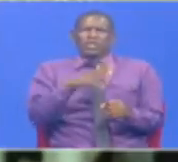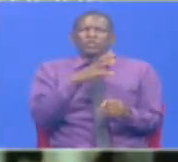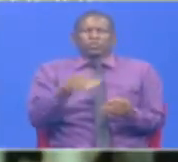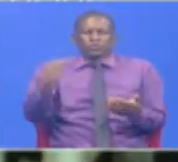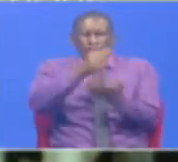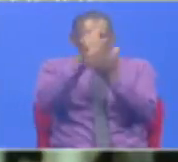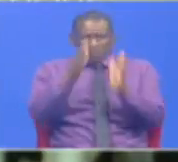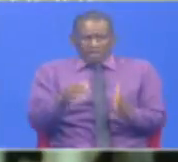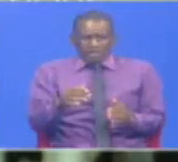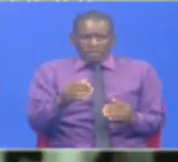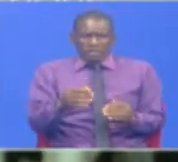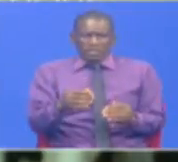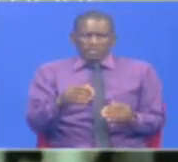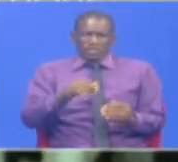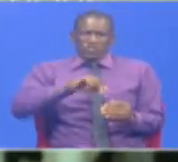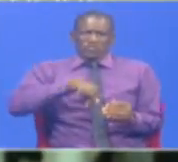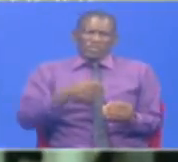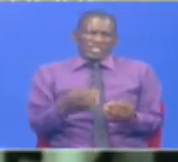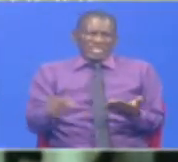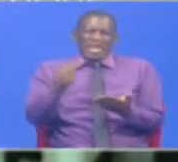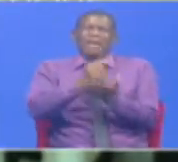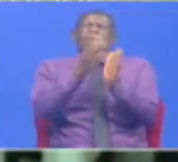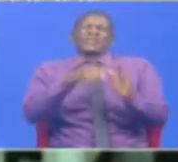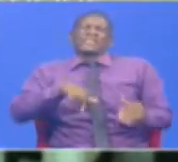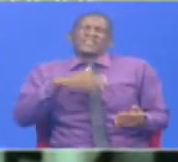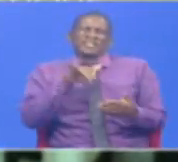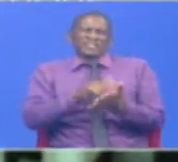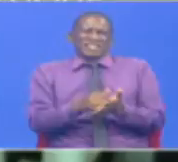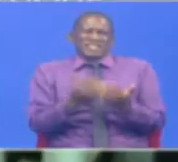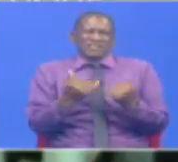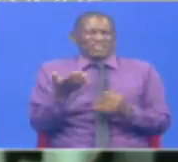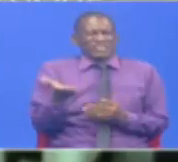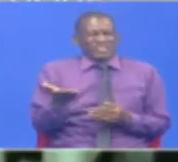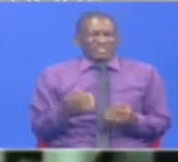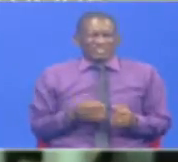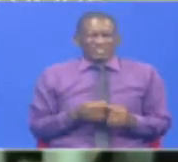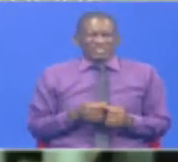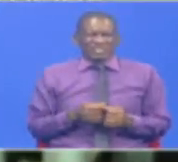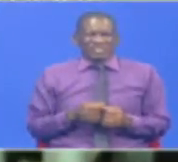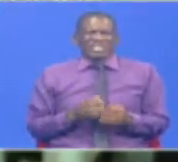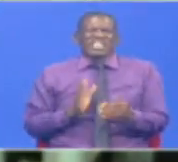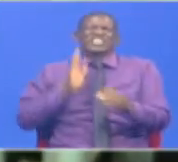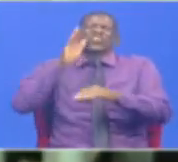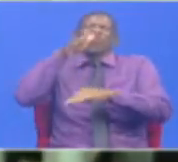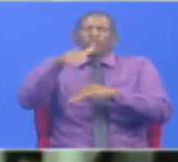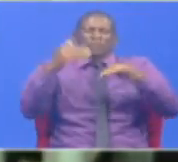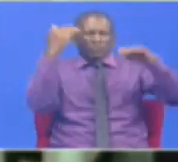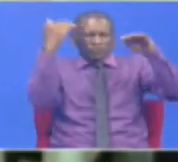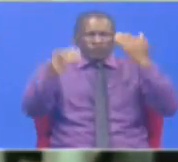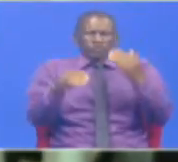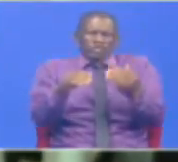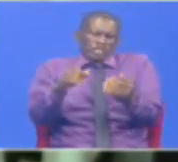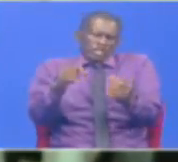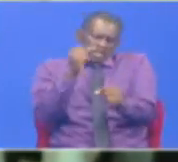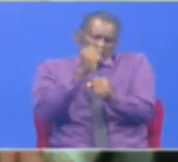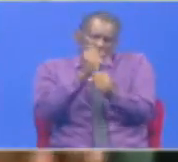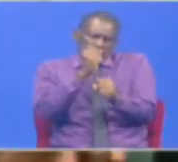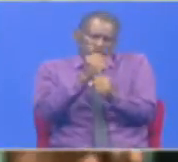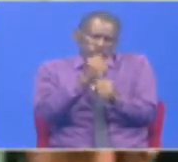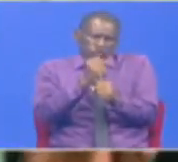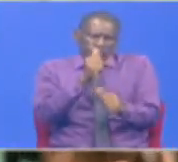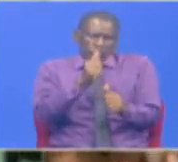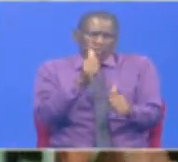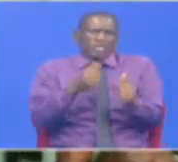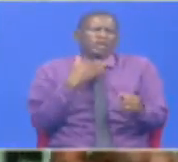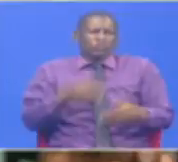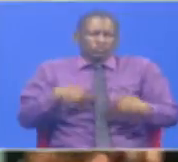feel over-entitled, the employer feels, now this one is even too overqualified. The job that I want to offer is actually just a tiny